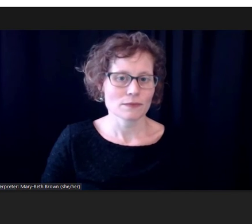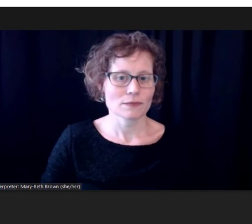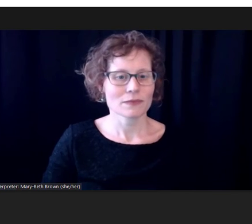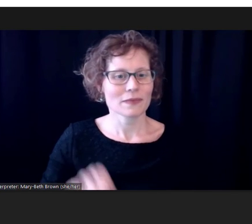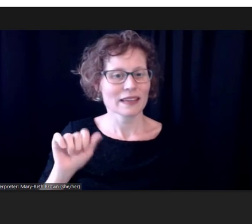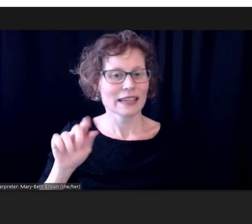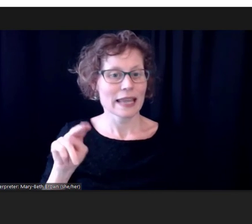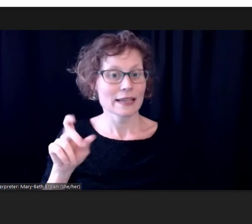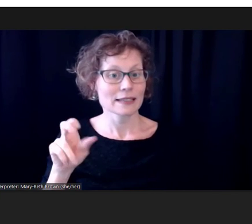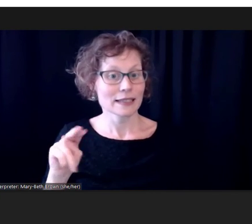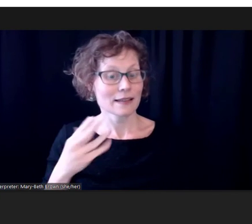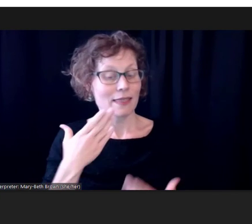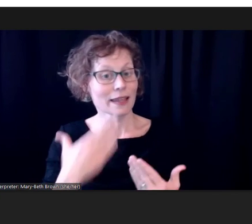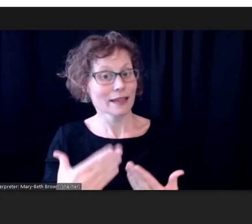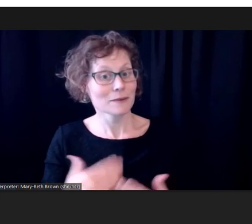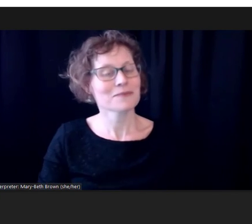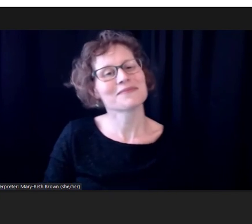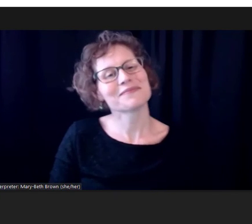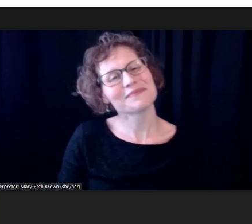Great, thank you.